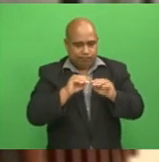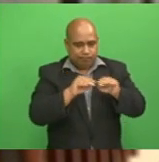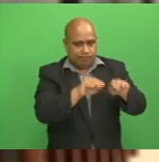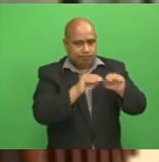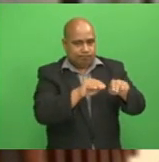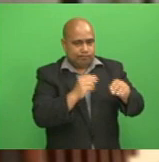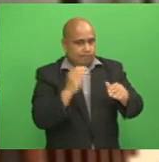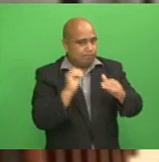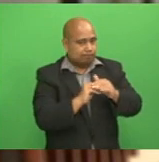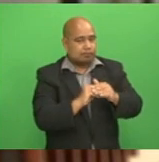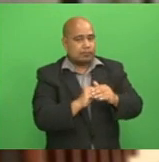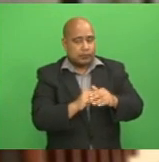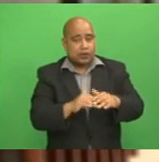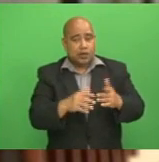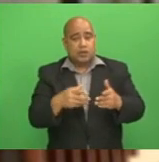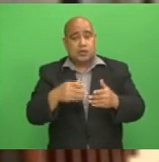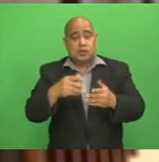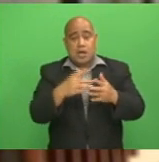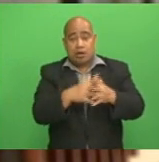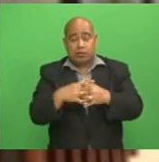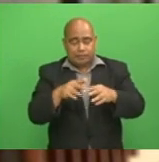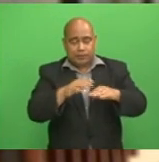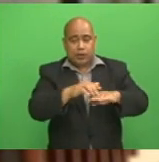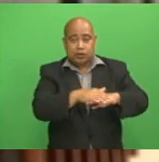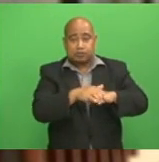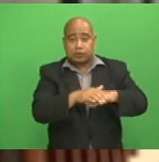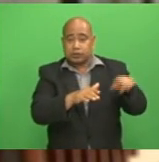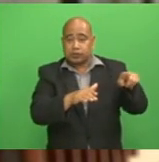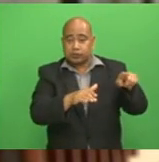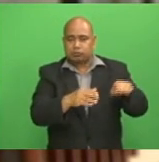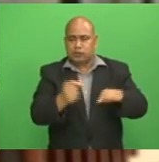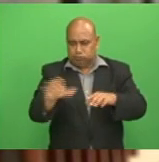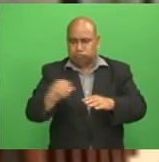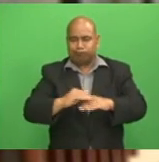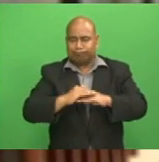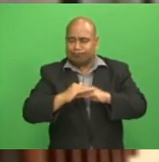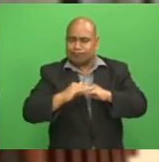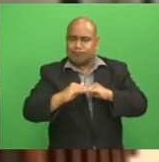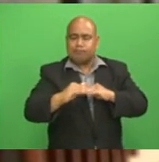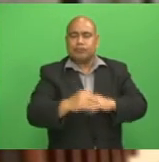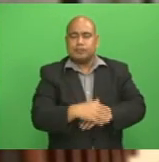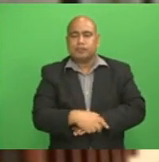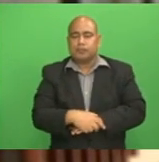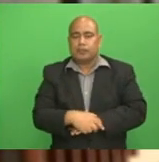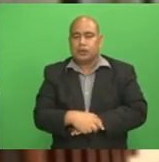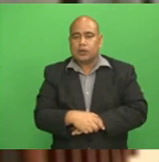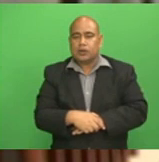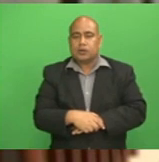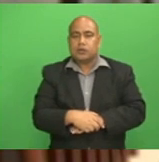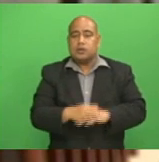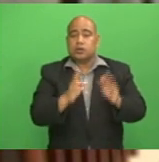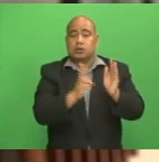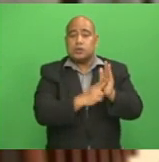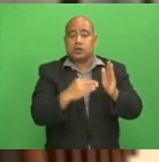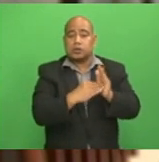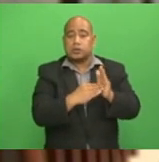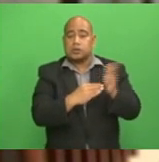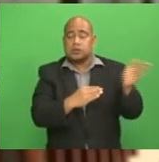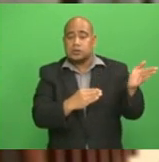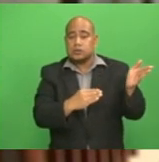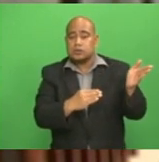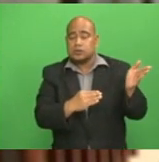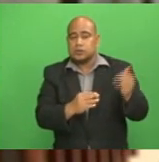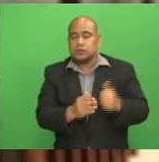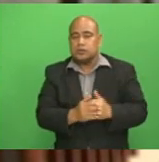numbers that were not as bad as feared and on friendlier Brexit talks. Closer to home, New Zealand's seasonally adjusted current account deficit